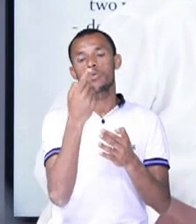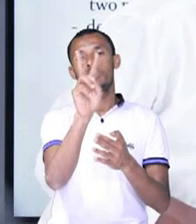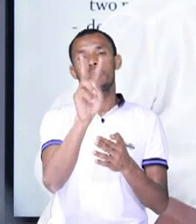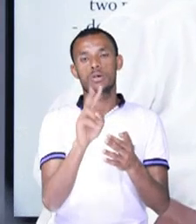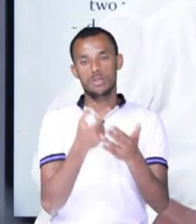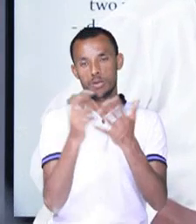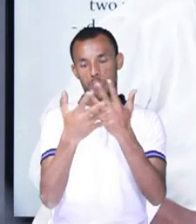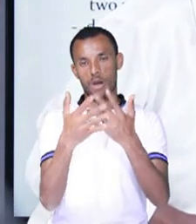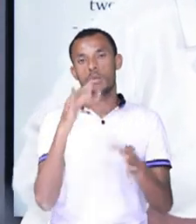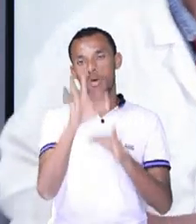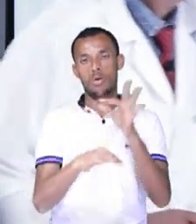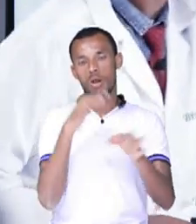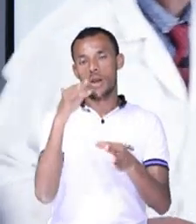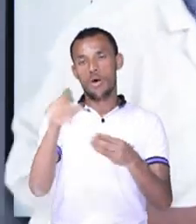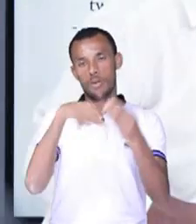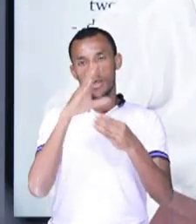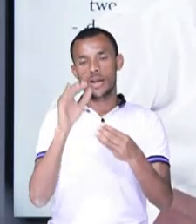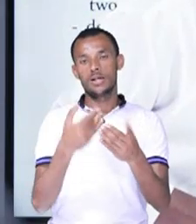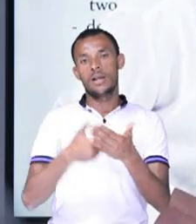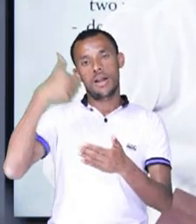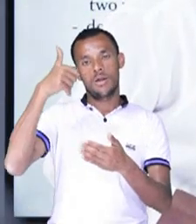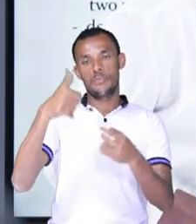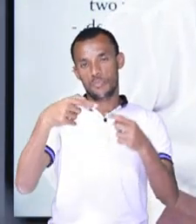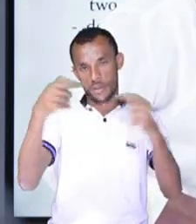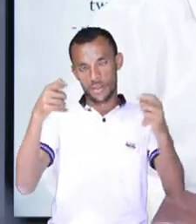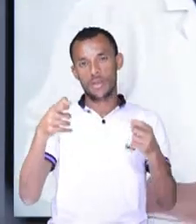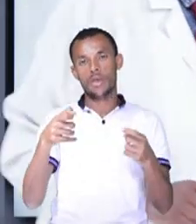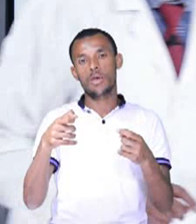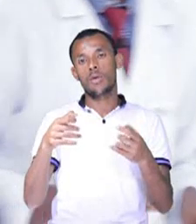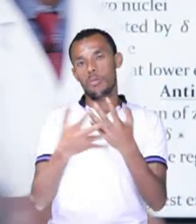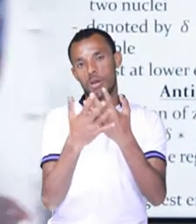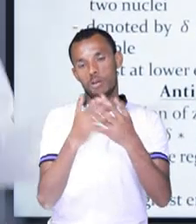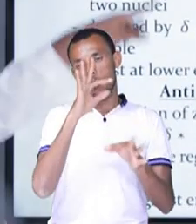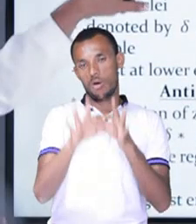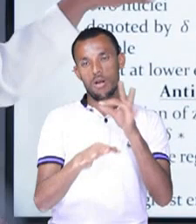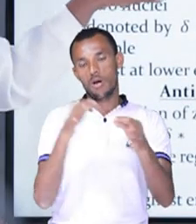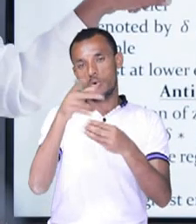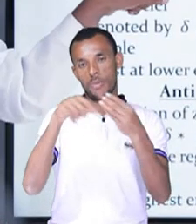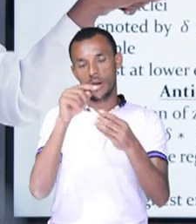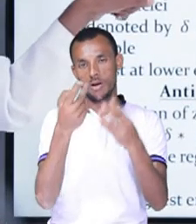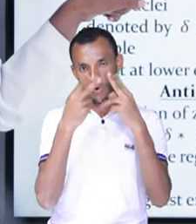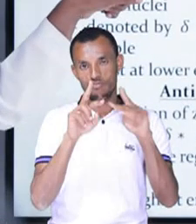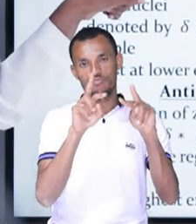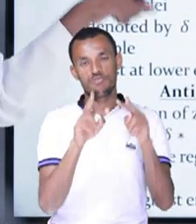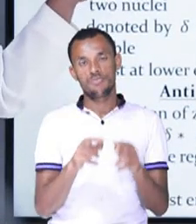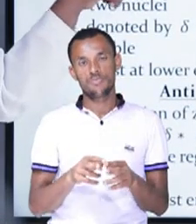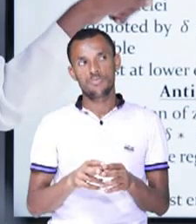is bonding molecular orbital. This one is anti-bonding molecular orbital. Look, this